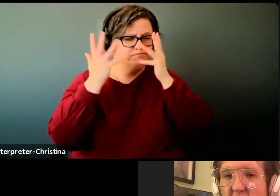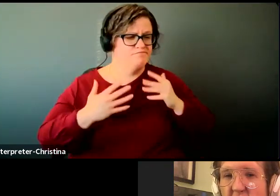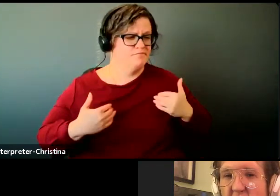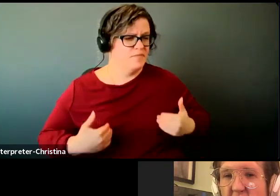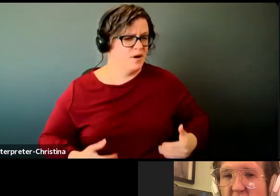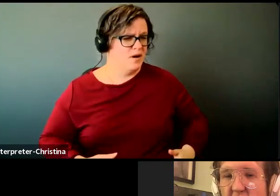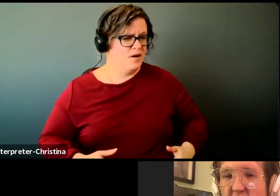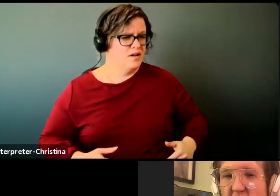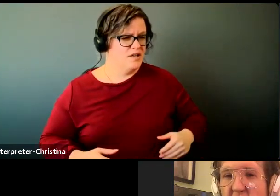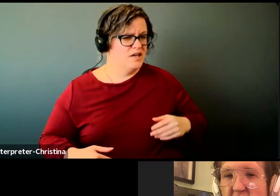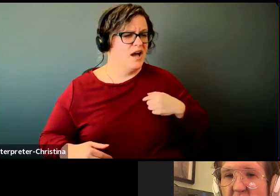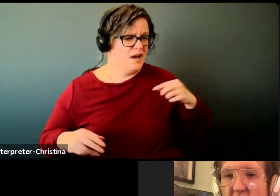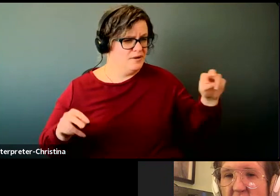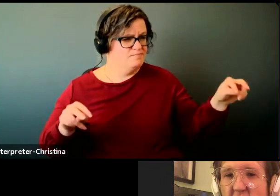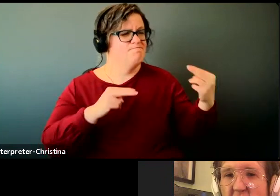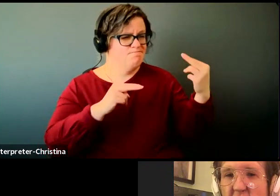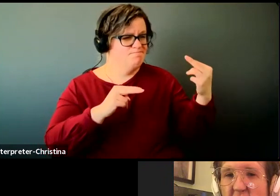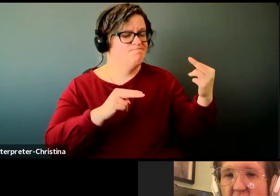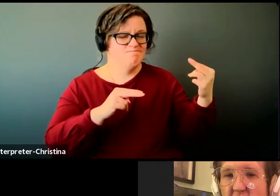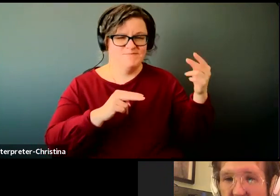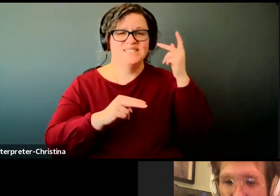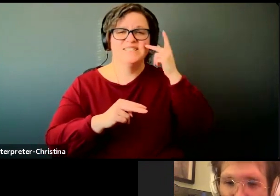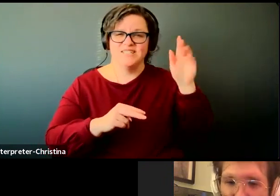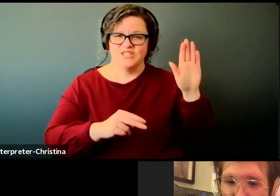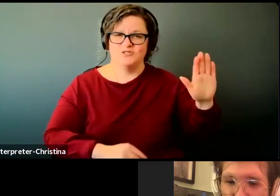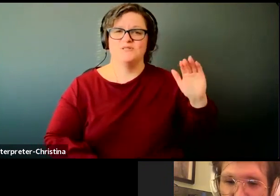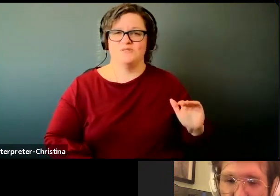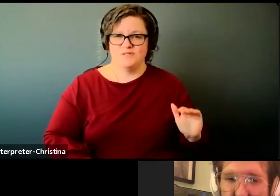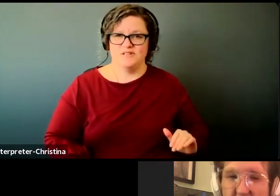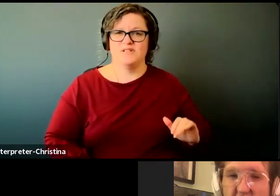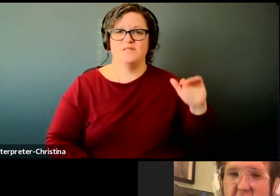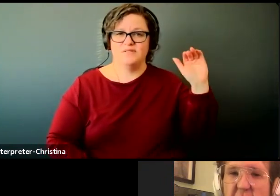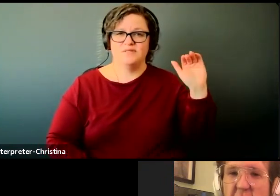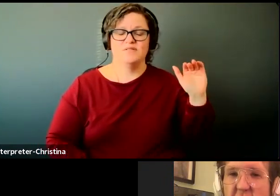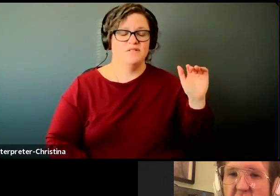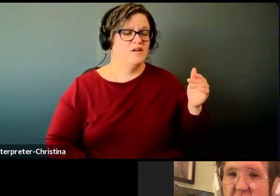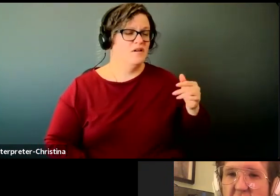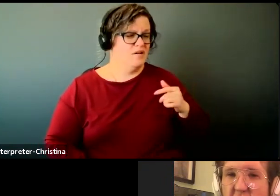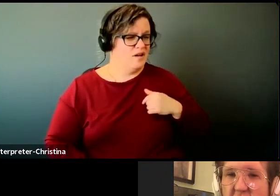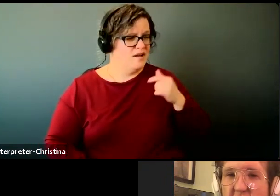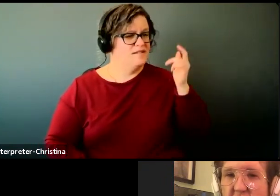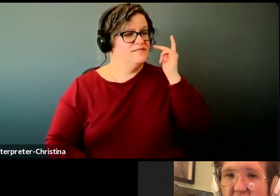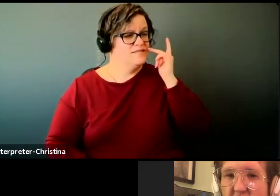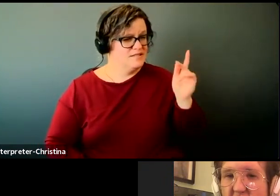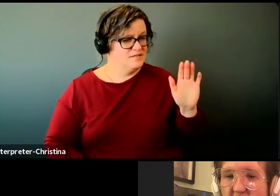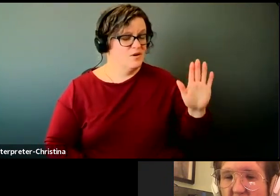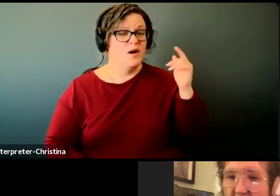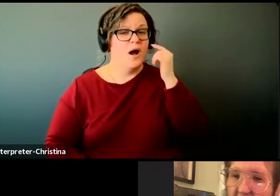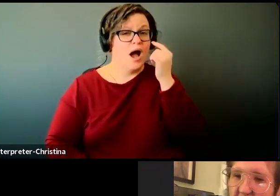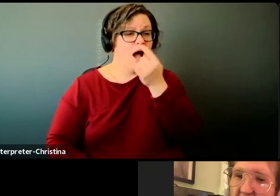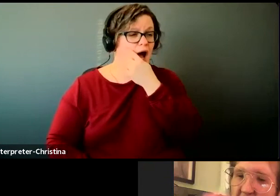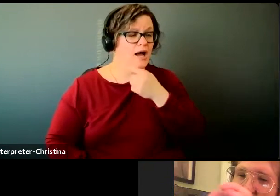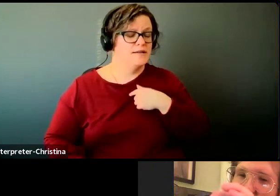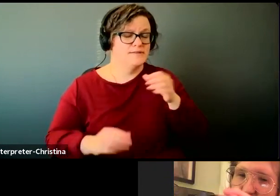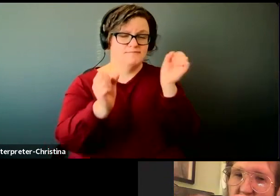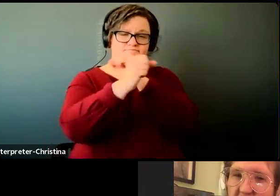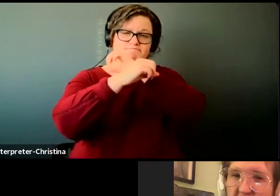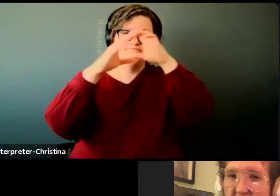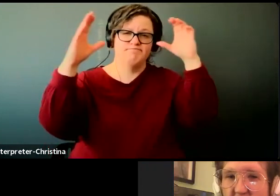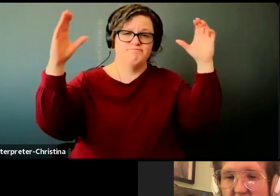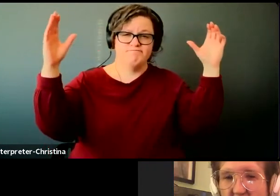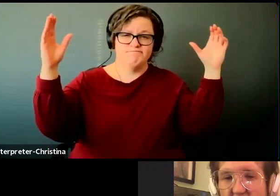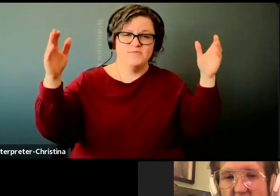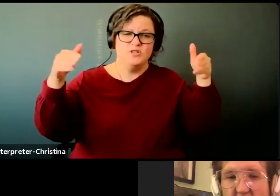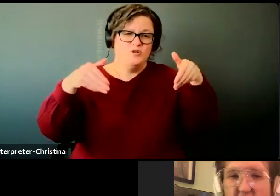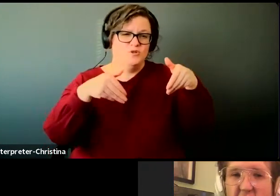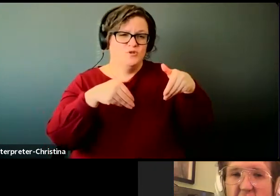childhood. I see in her old eyes the grimy streets of Portless,